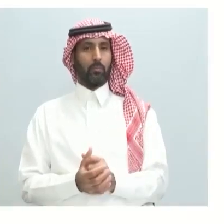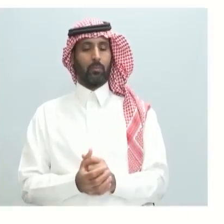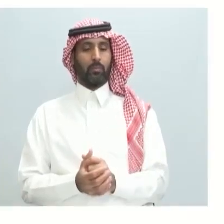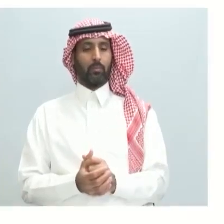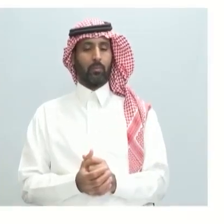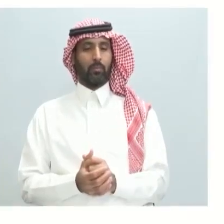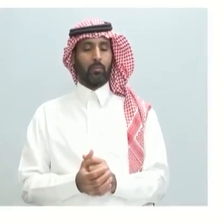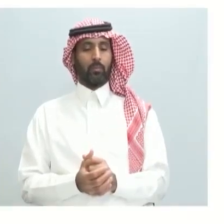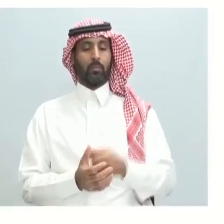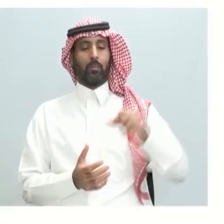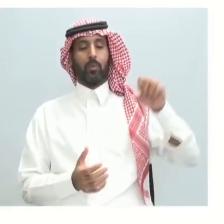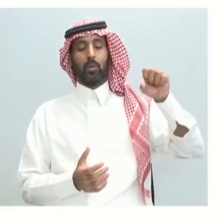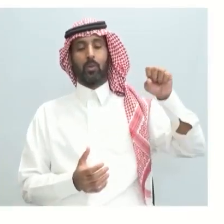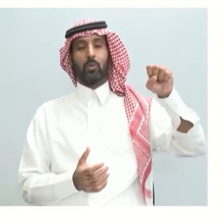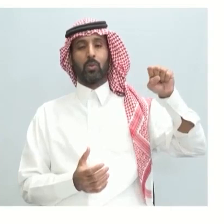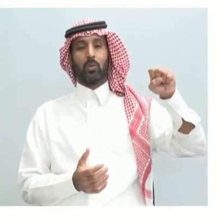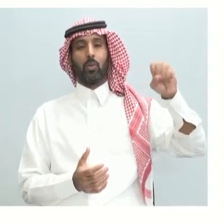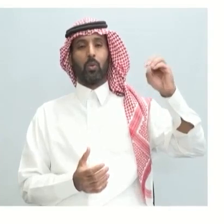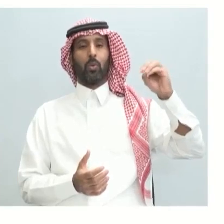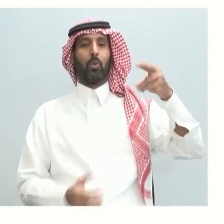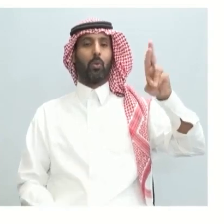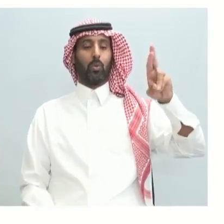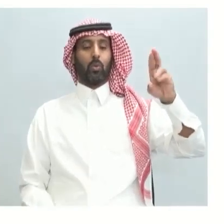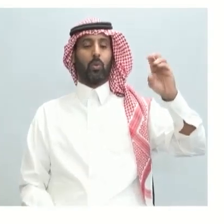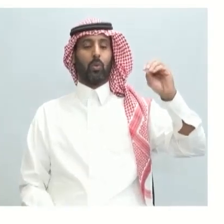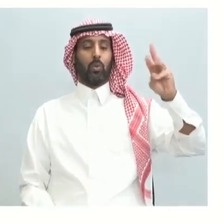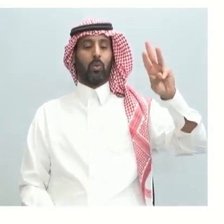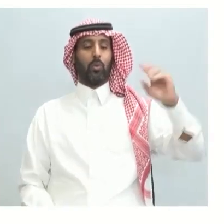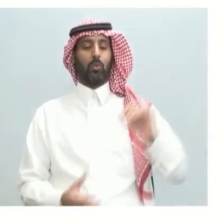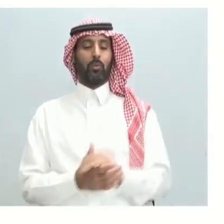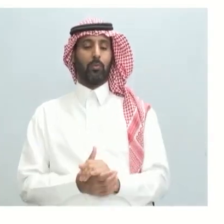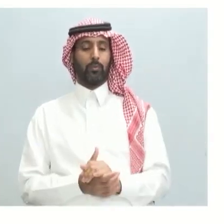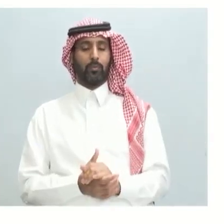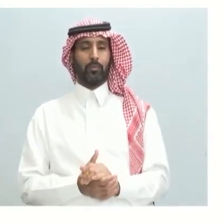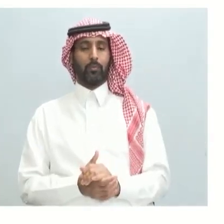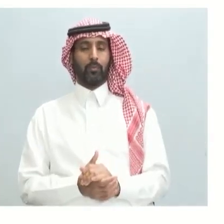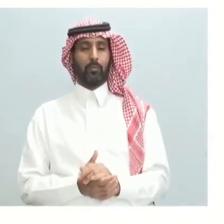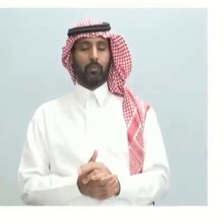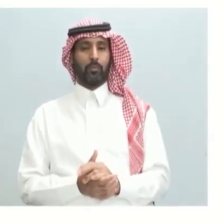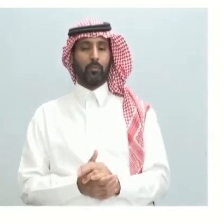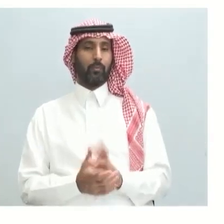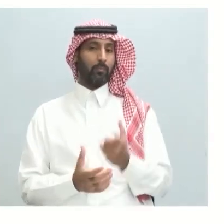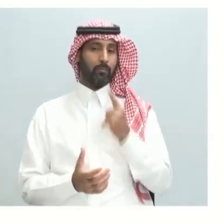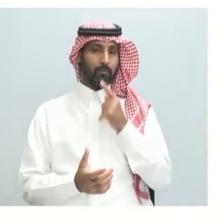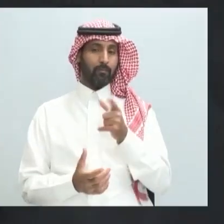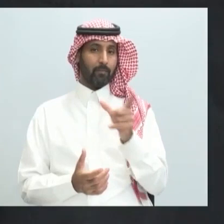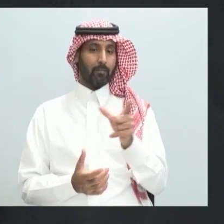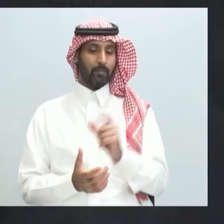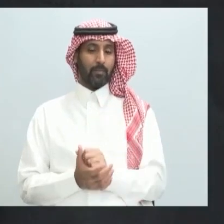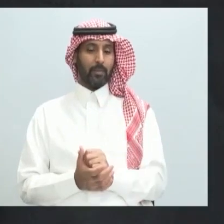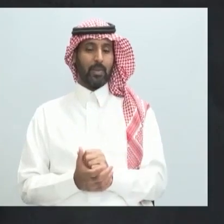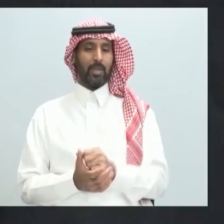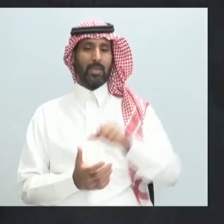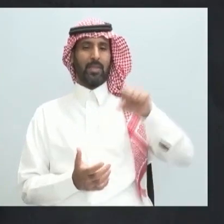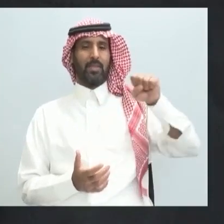Let's see the answer here. It's the word sorrow. It's the word sorrow, which is maybe a synonym for the word